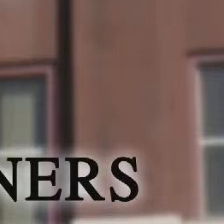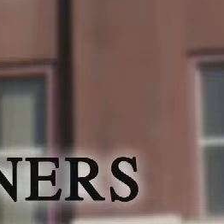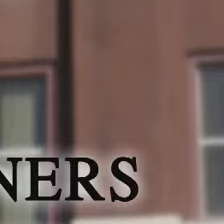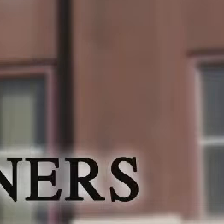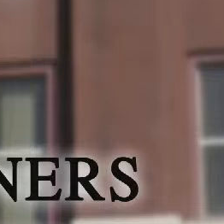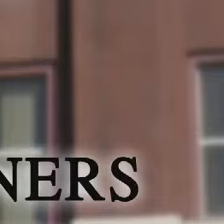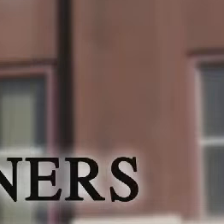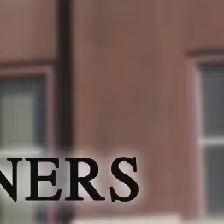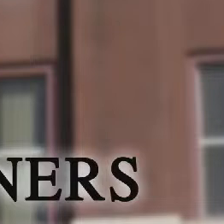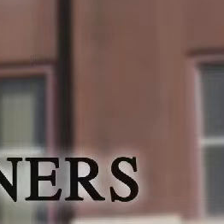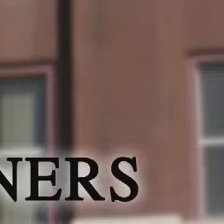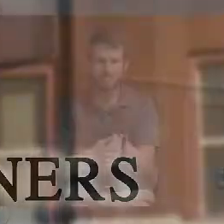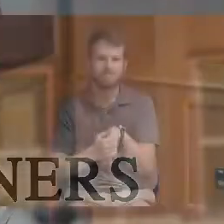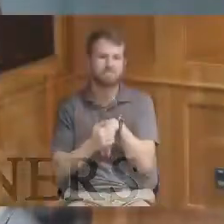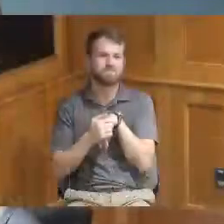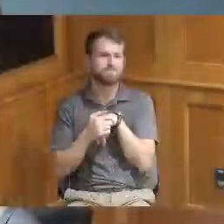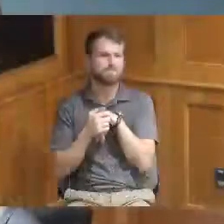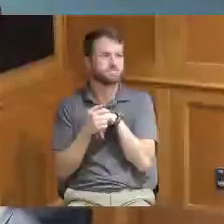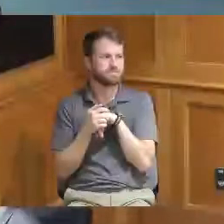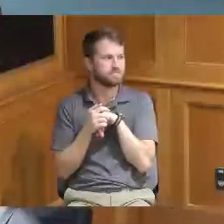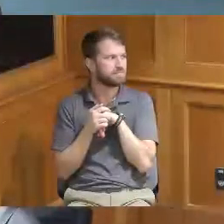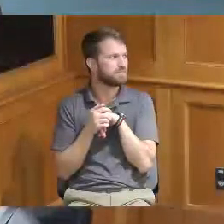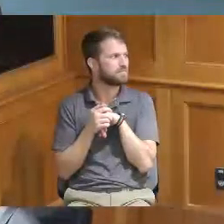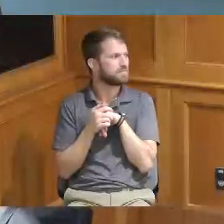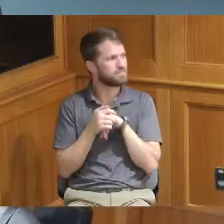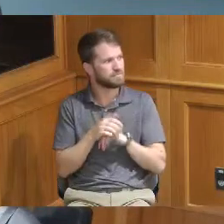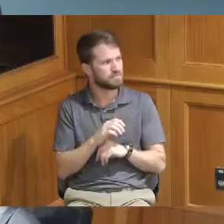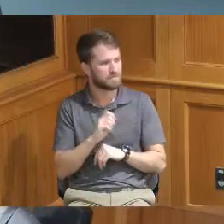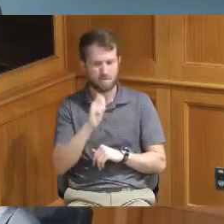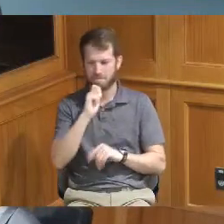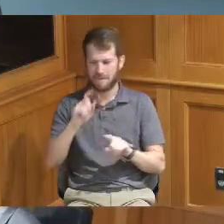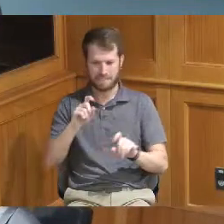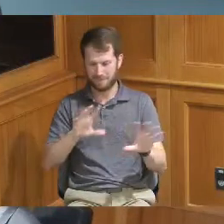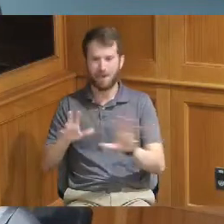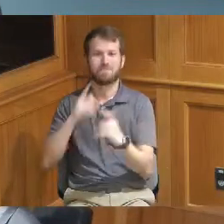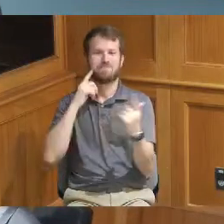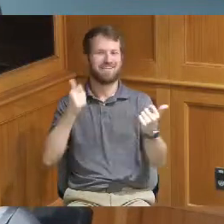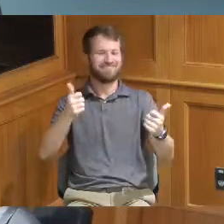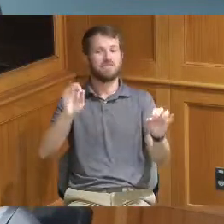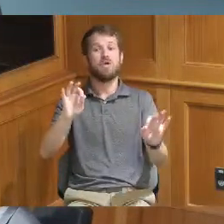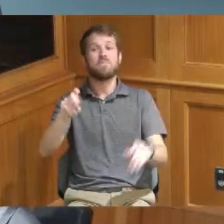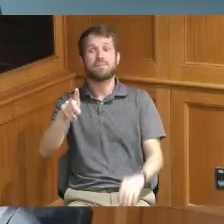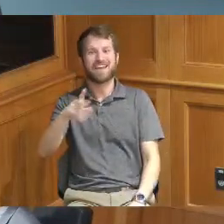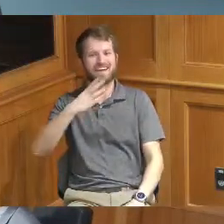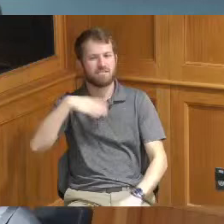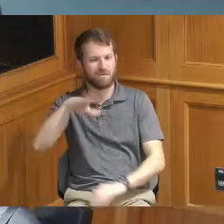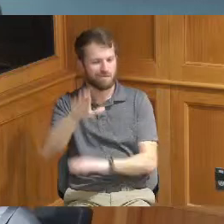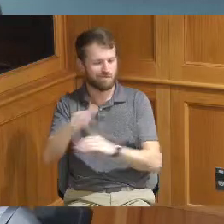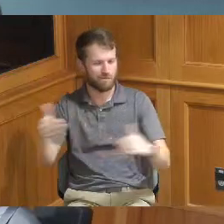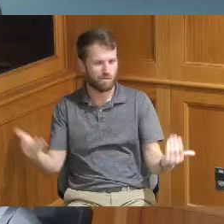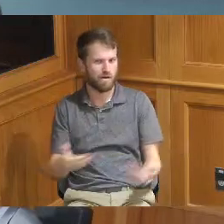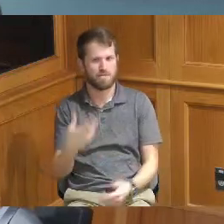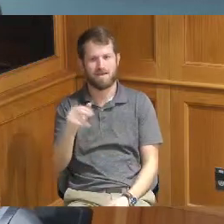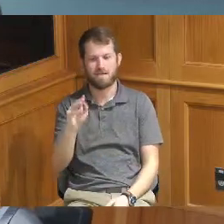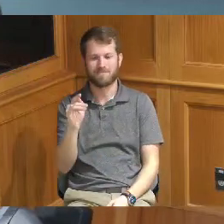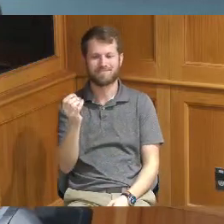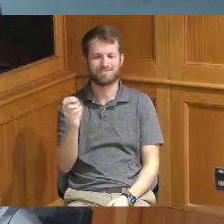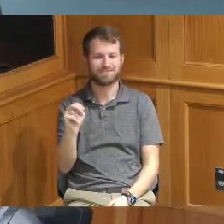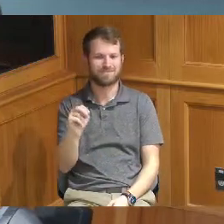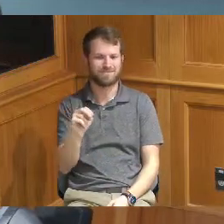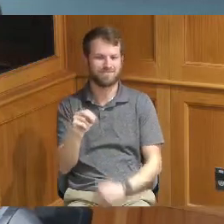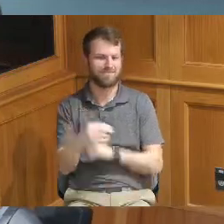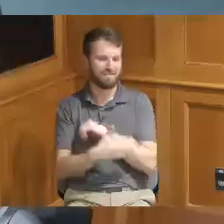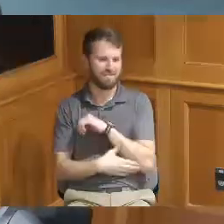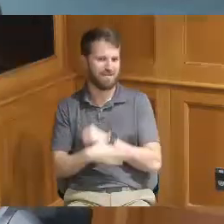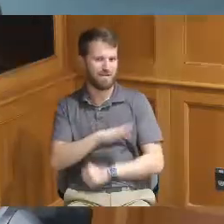Good afternoon. See if this mic is working. There it is. Good afternoon and welcome to the Hamilton County Board of